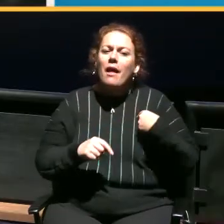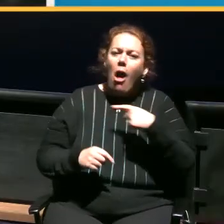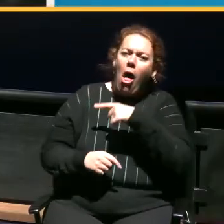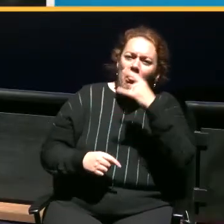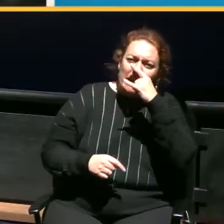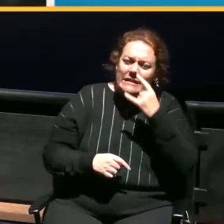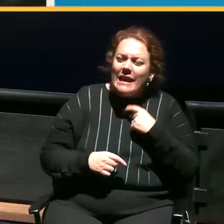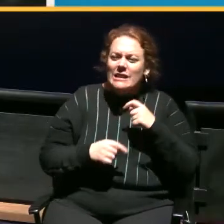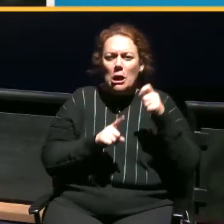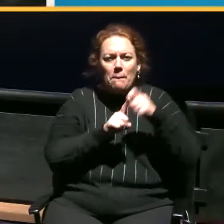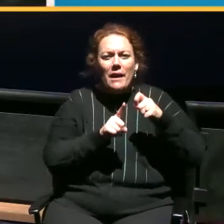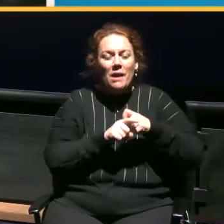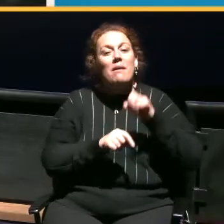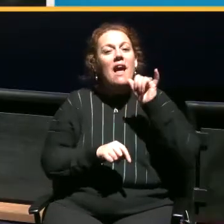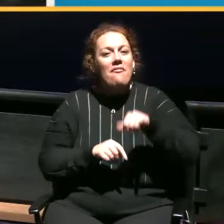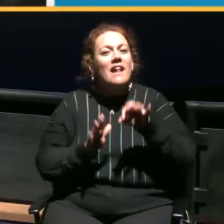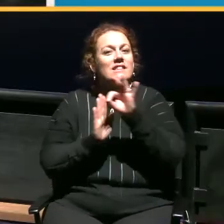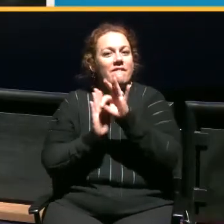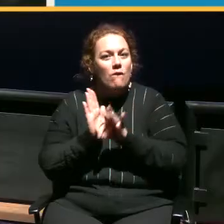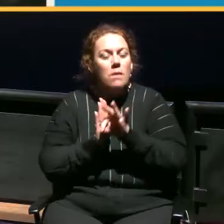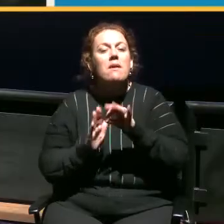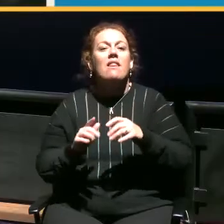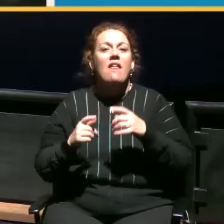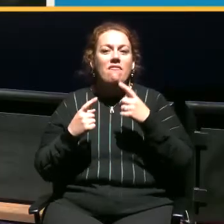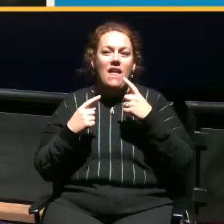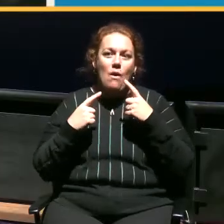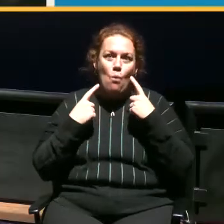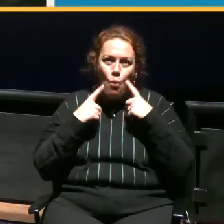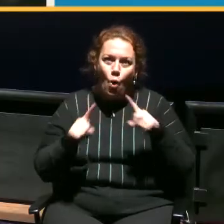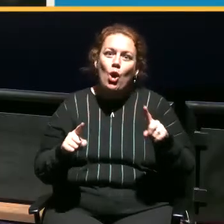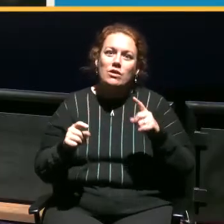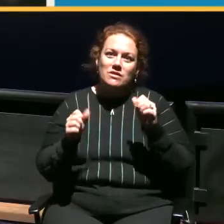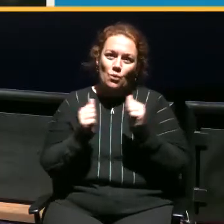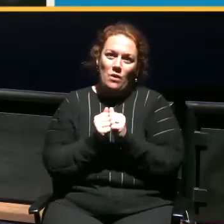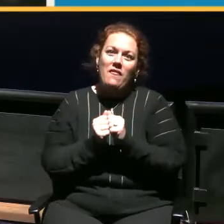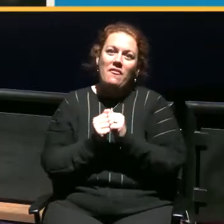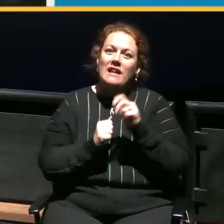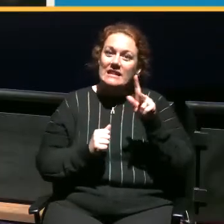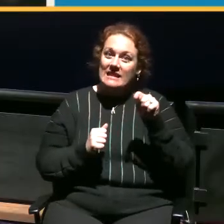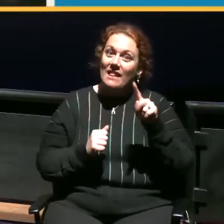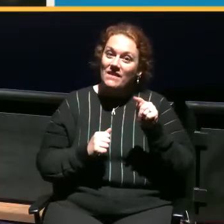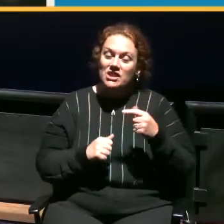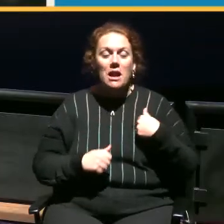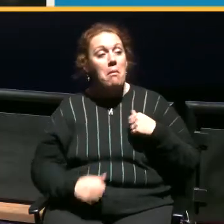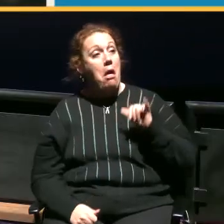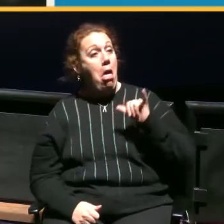me, and that is a formula that works for television. And I was like, okay, cool, So,